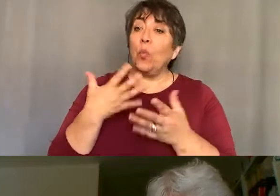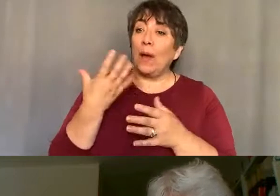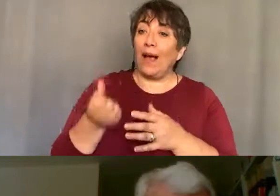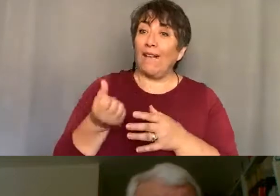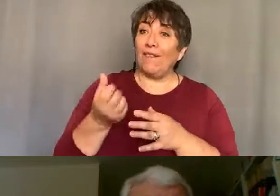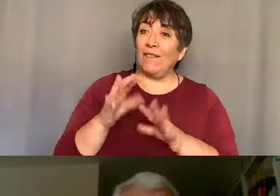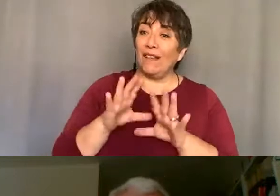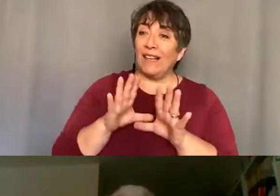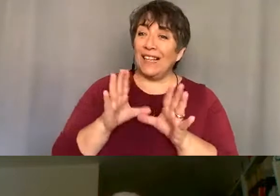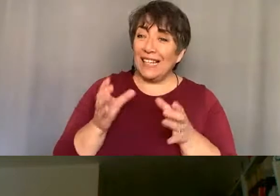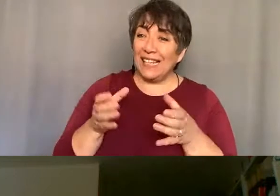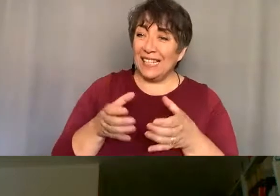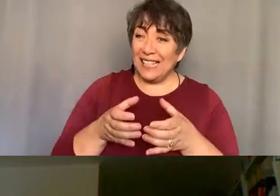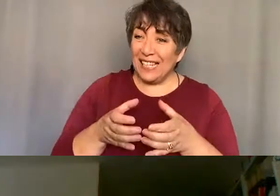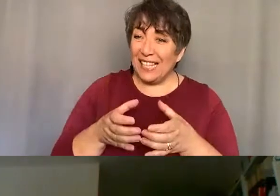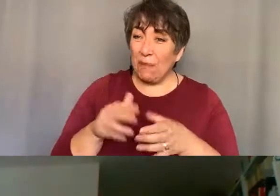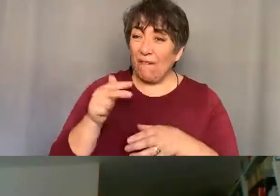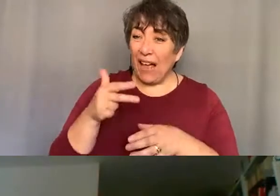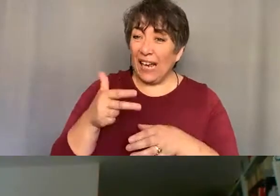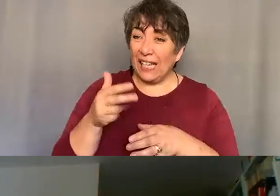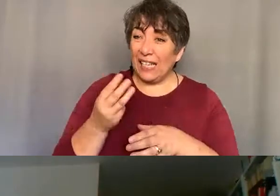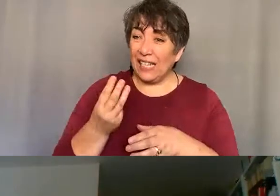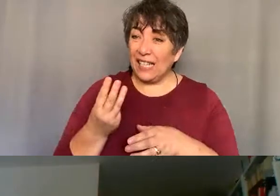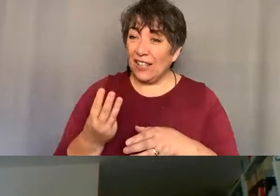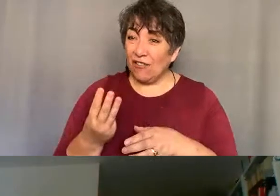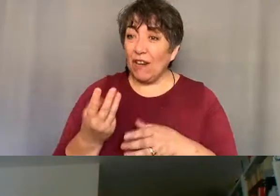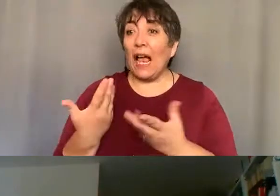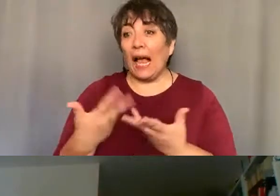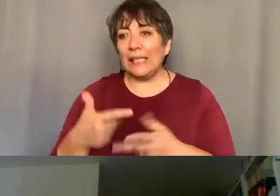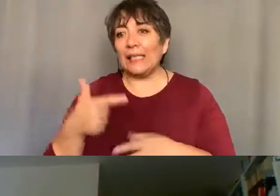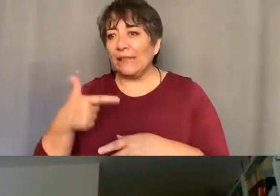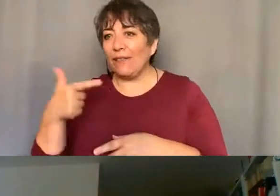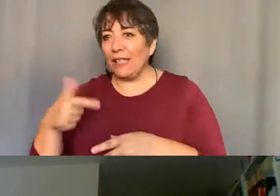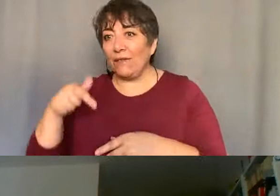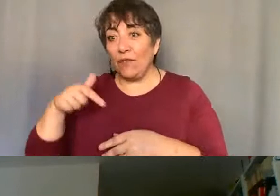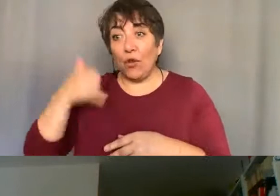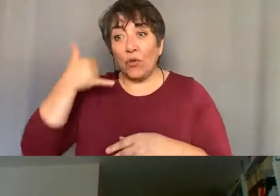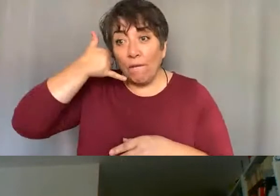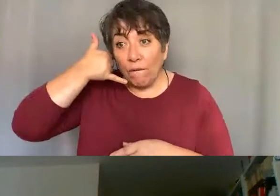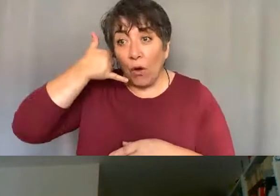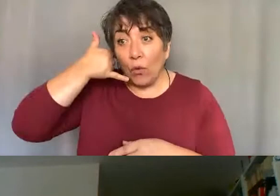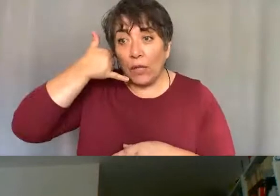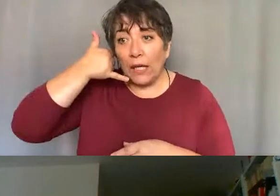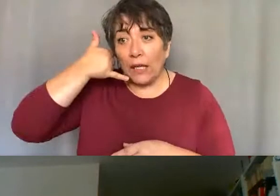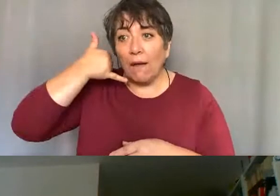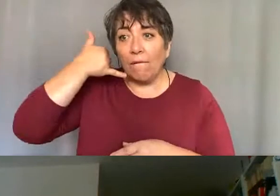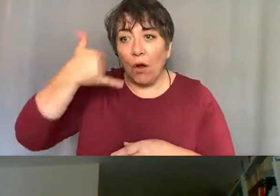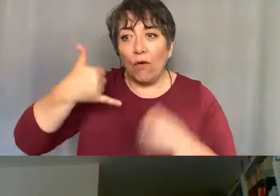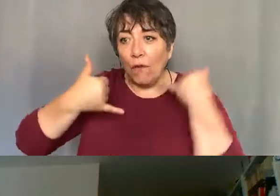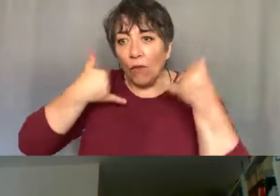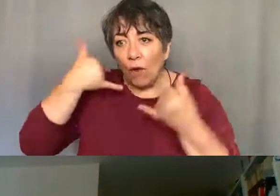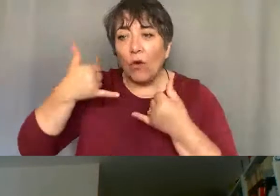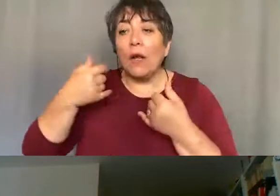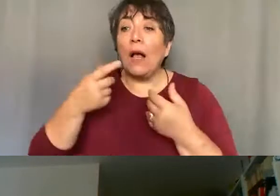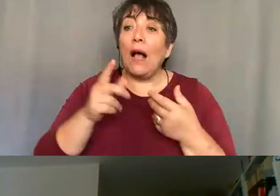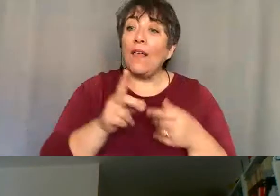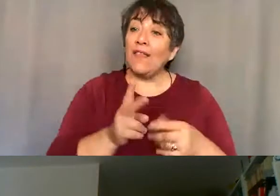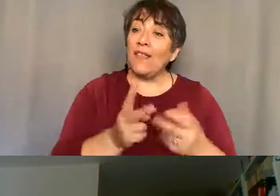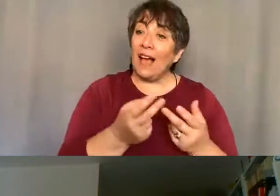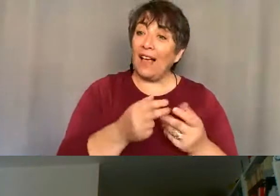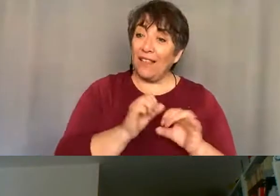83. 77 of those are dedicated call handlers who will receive and process your repeat prescriptions. The remaining of the